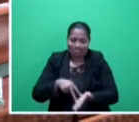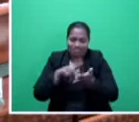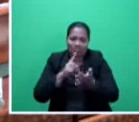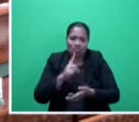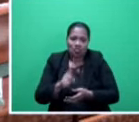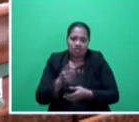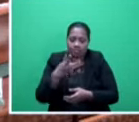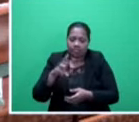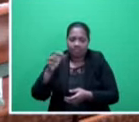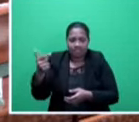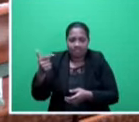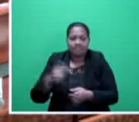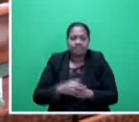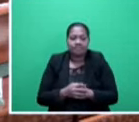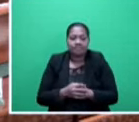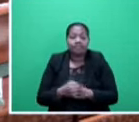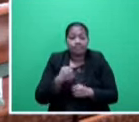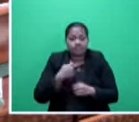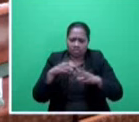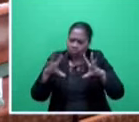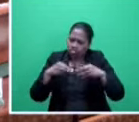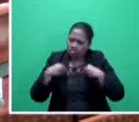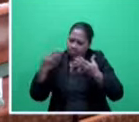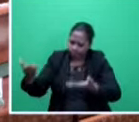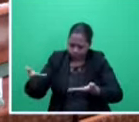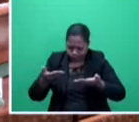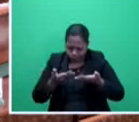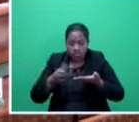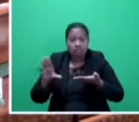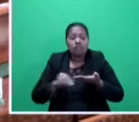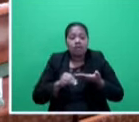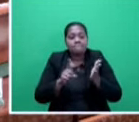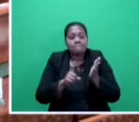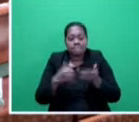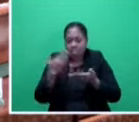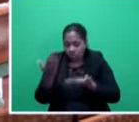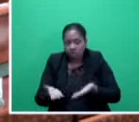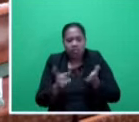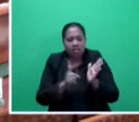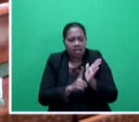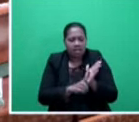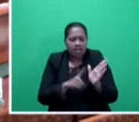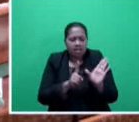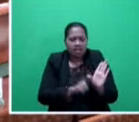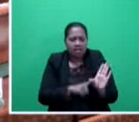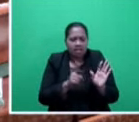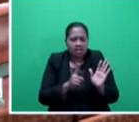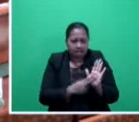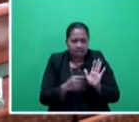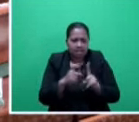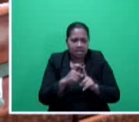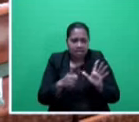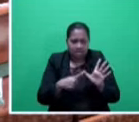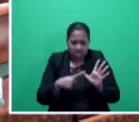37. I received a petition from the Honourable Linda Tambuya on 3rd March